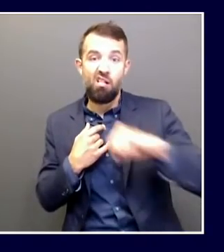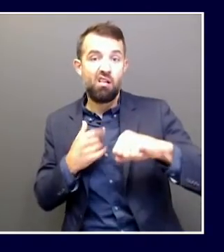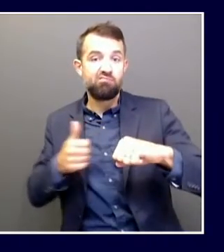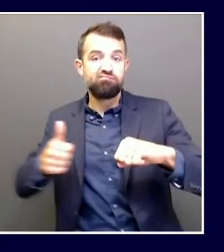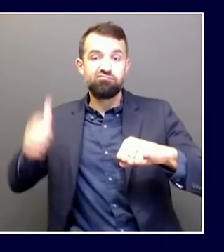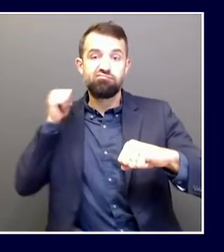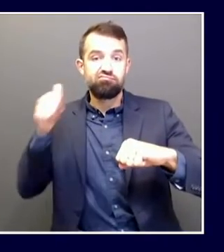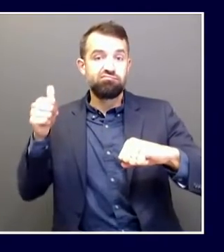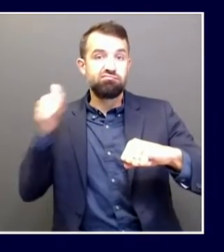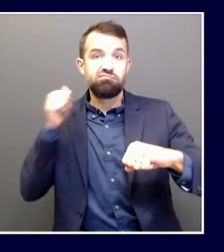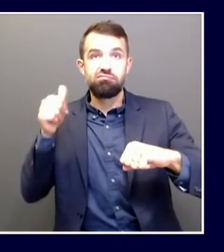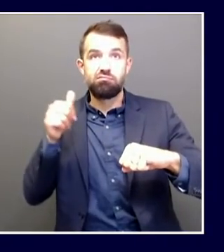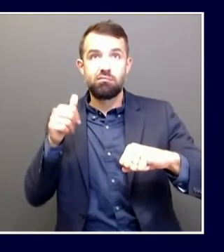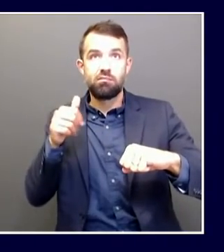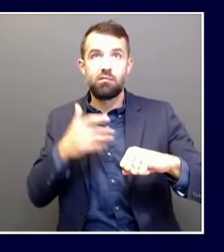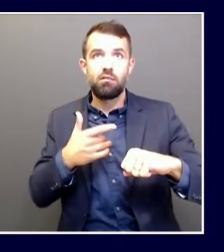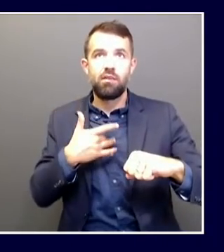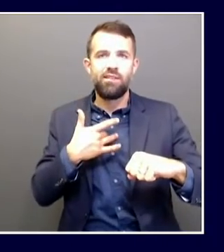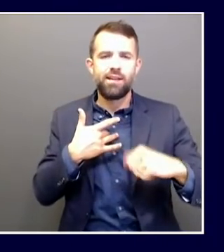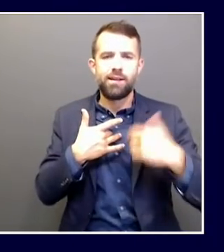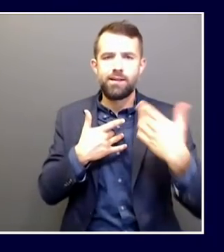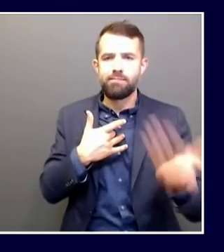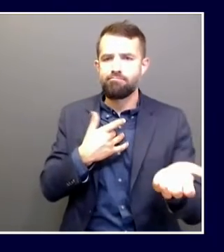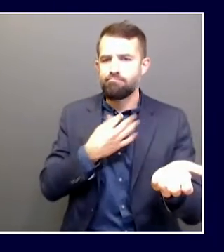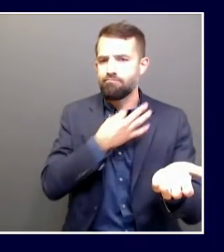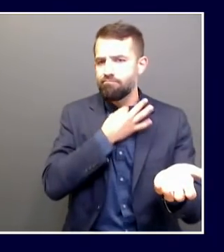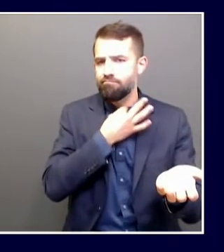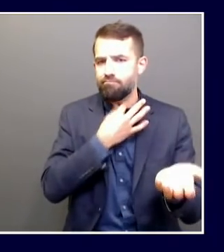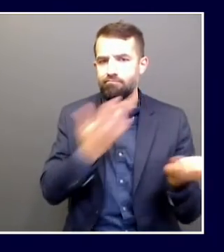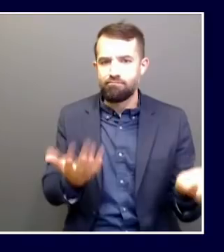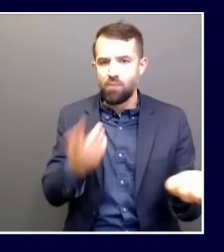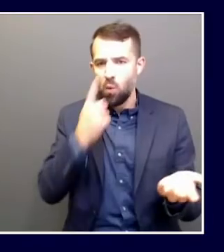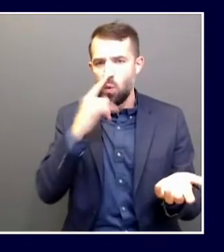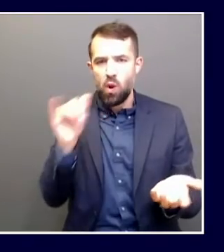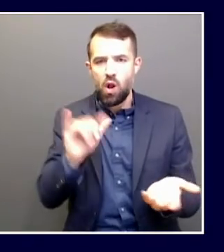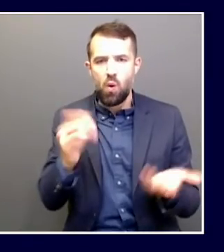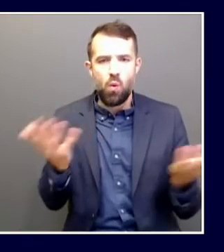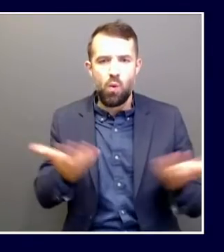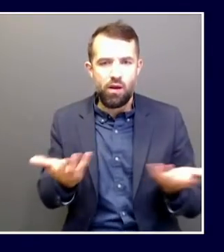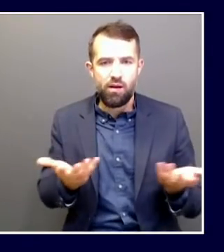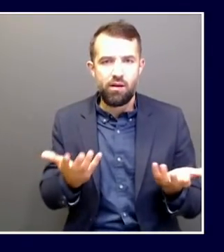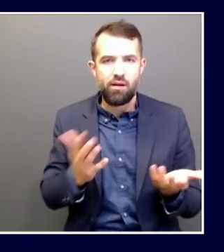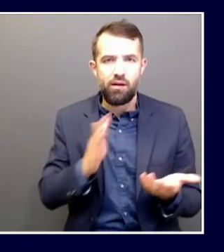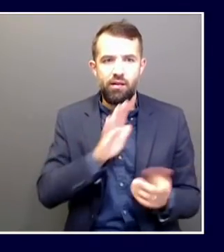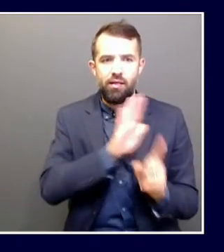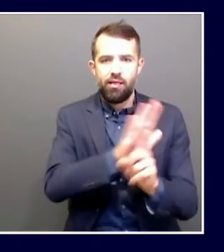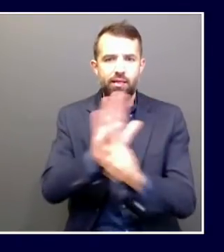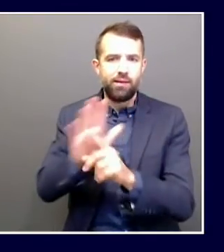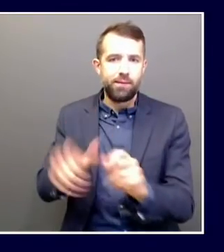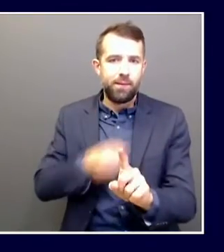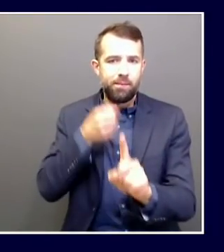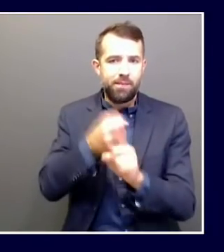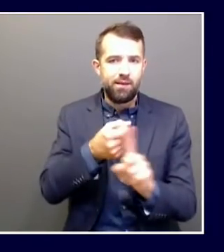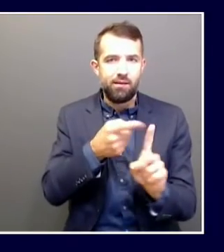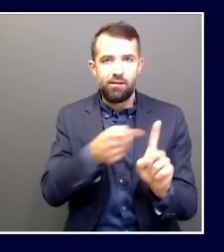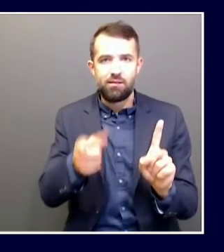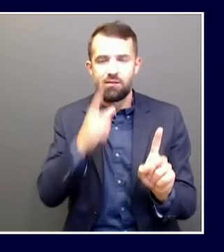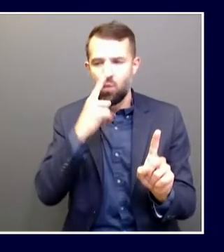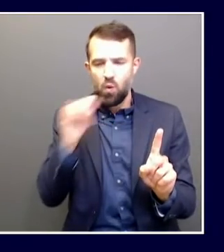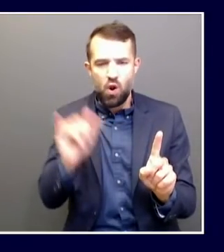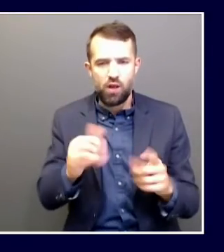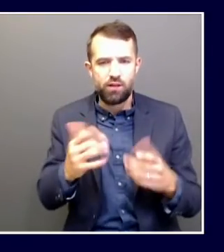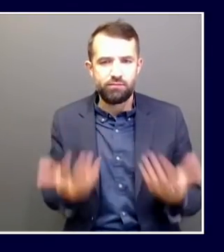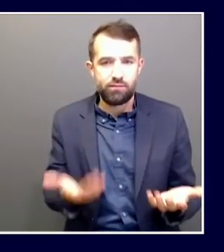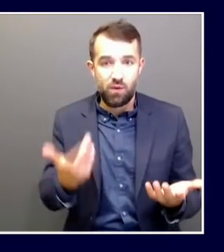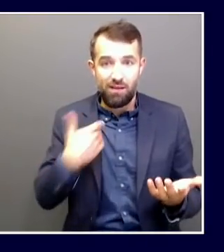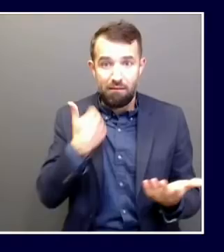these cycles go forward? Is that too far down the line to forecast, or can you give us a little insight there?